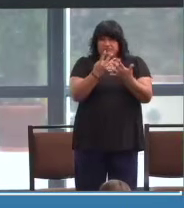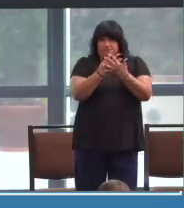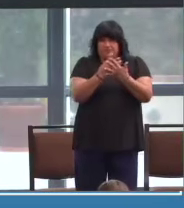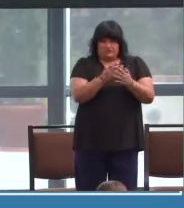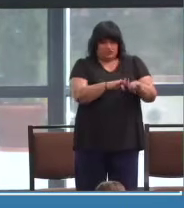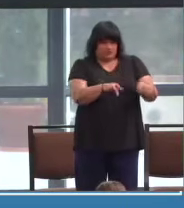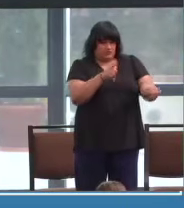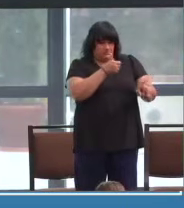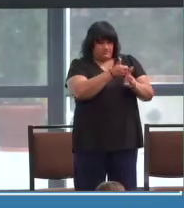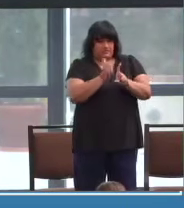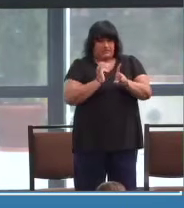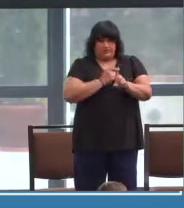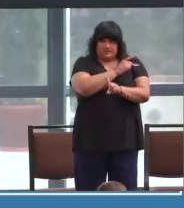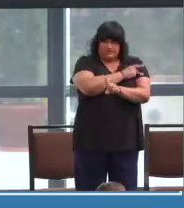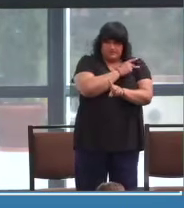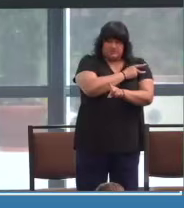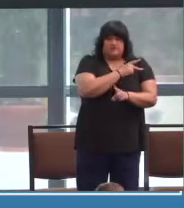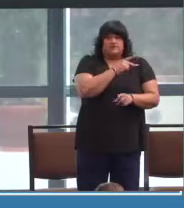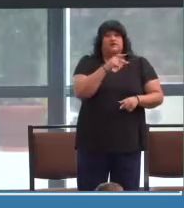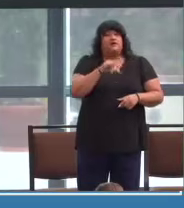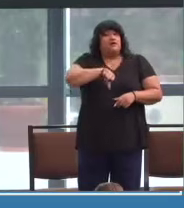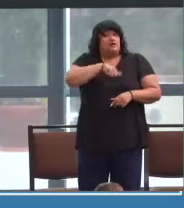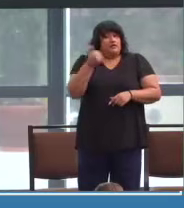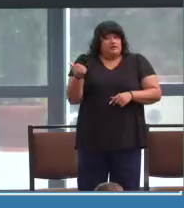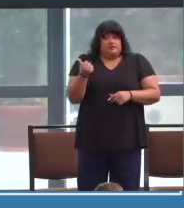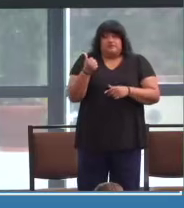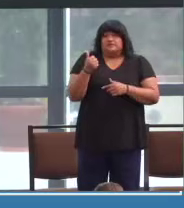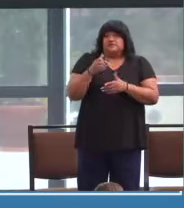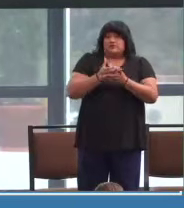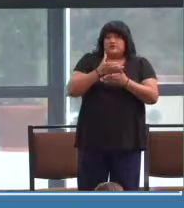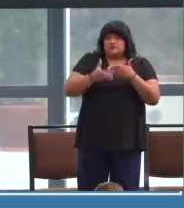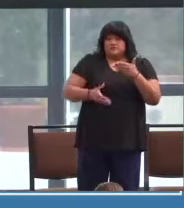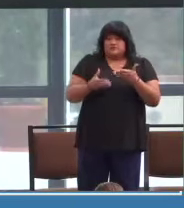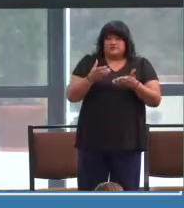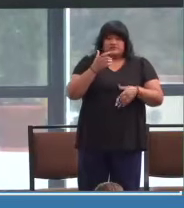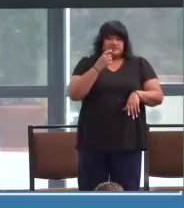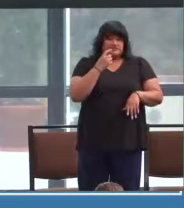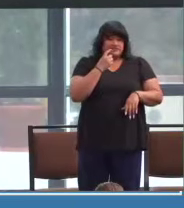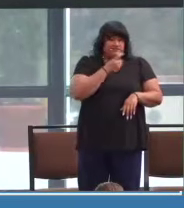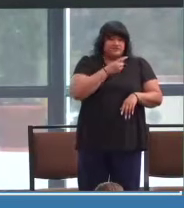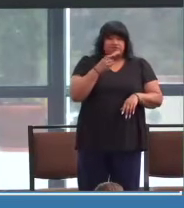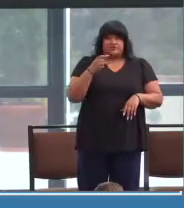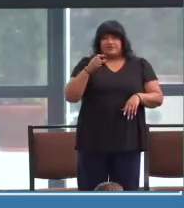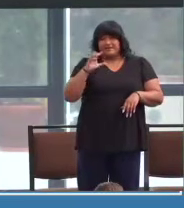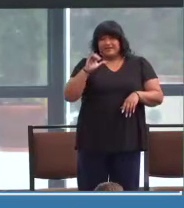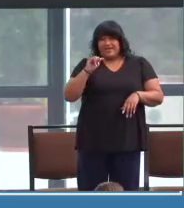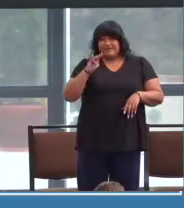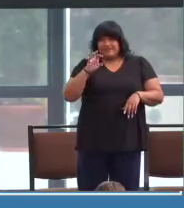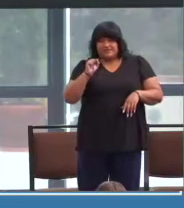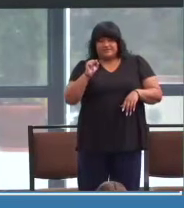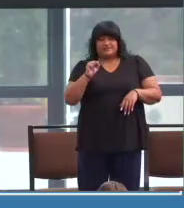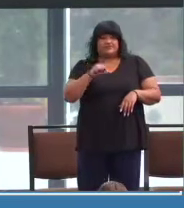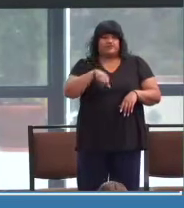of the unique consequences of Sjogren's as well is dental caries, cavities, and corneal damage. Cornea is